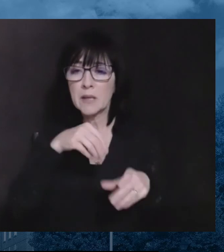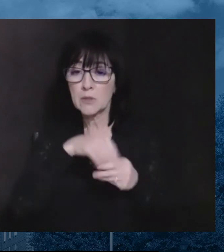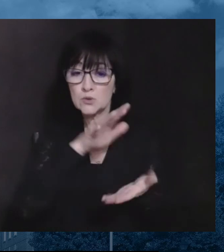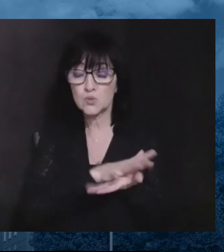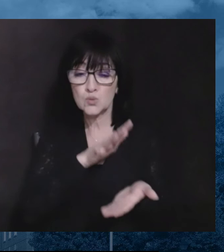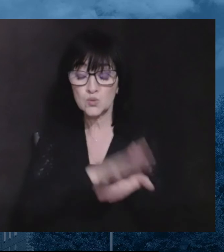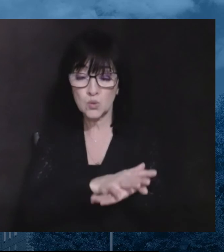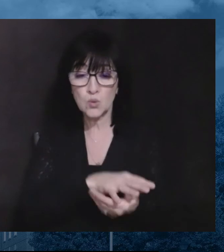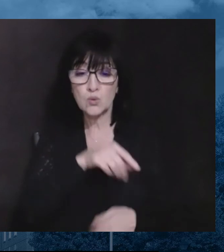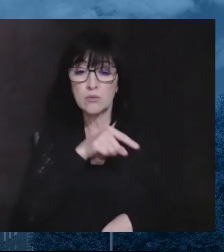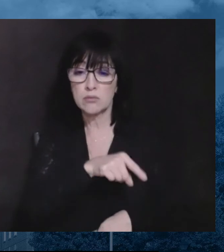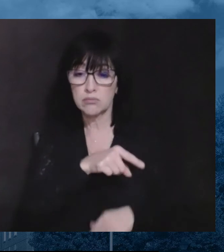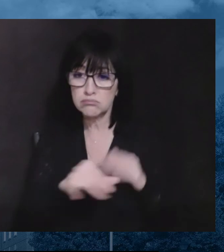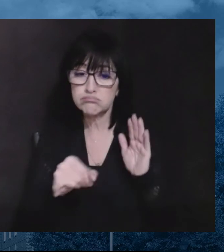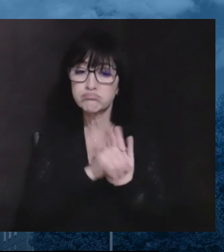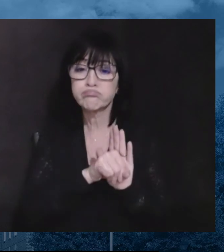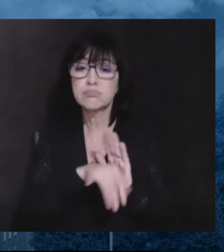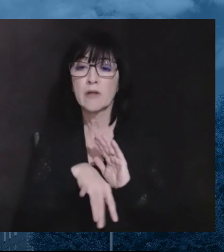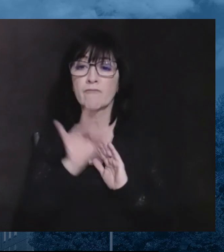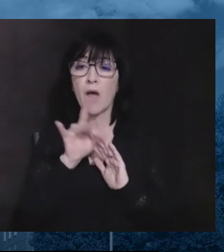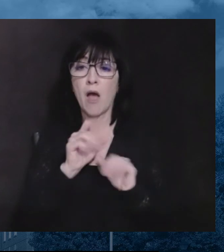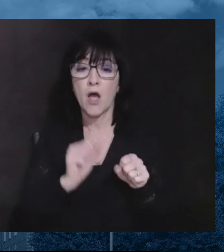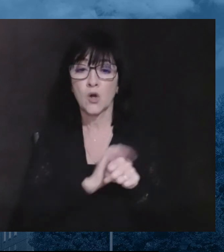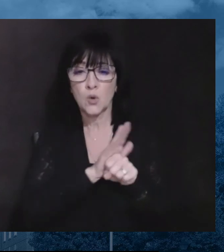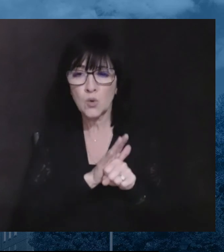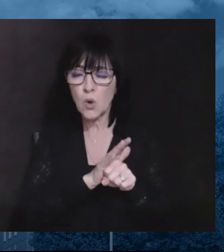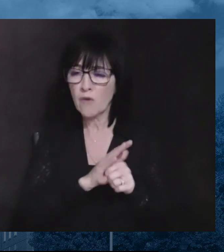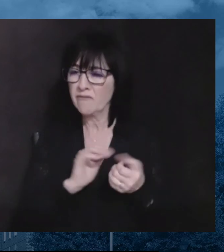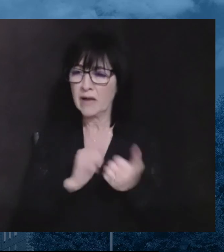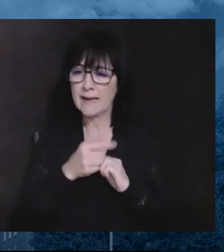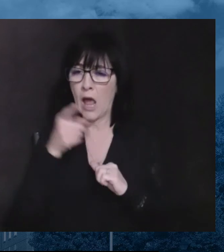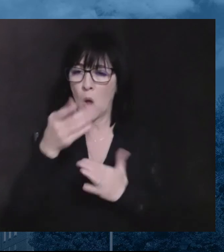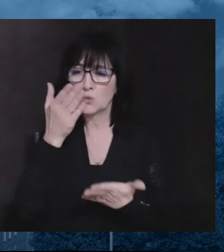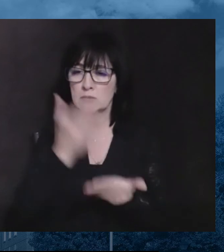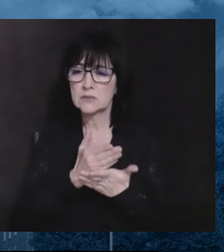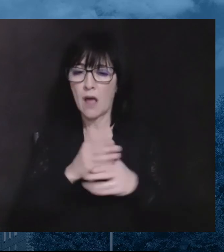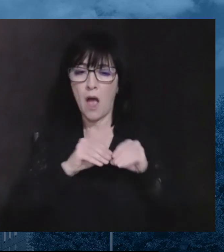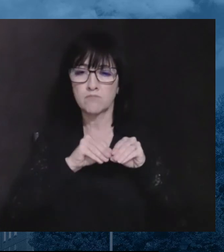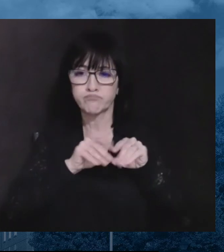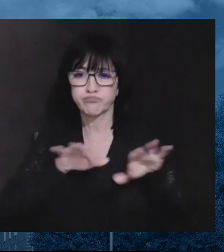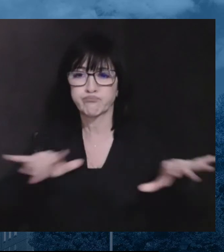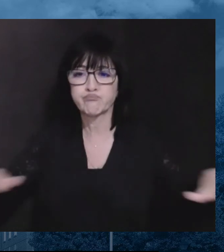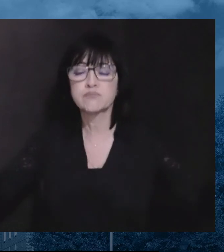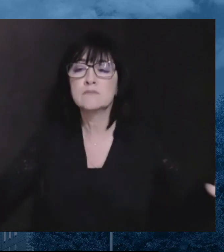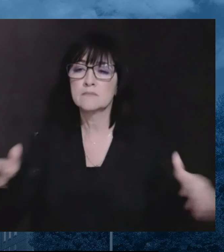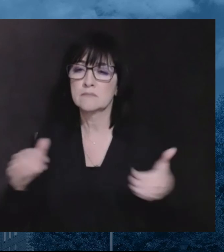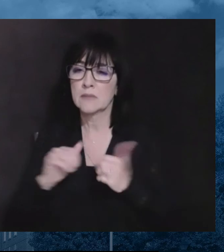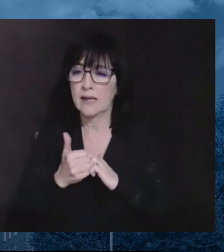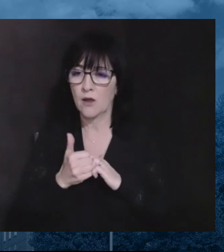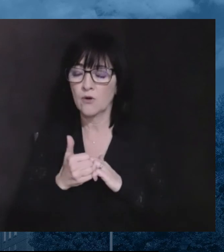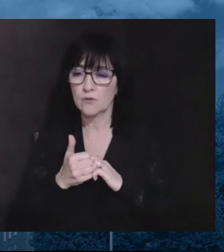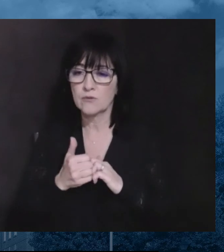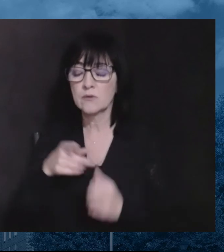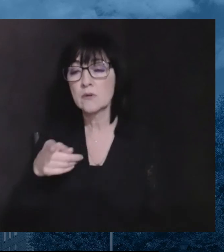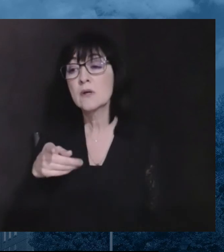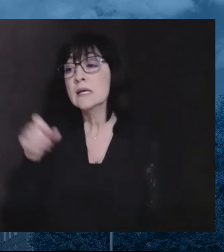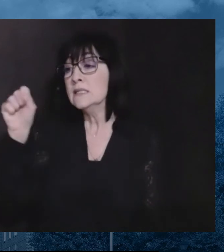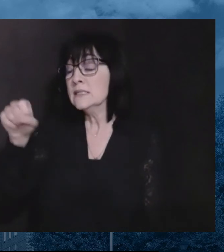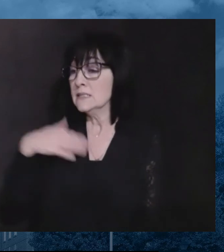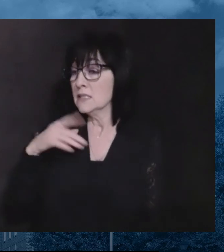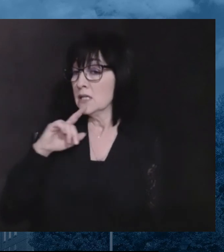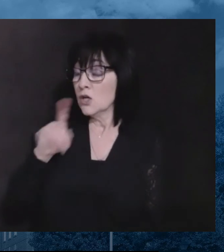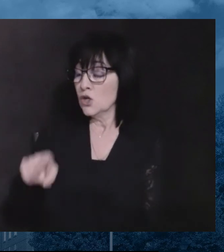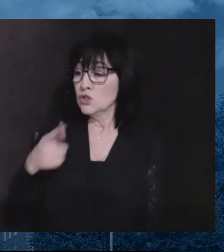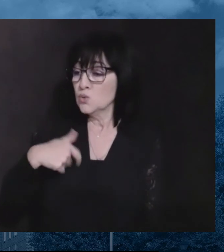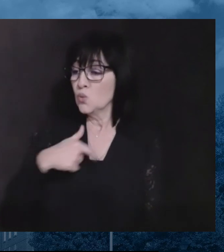our effort is twofold, right? It's to make venues outside of schools safer and